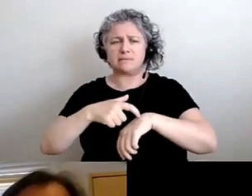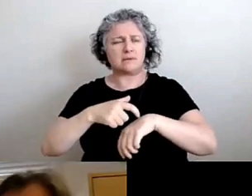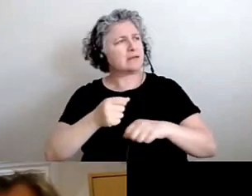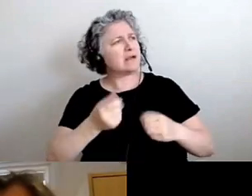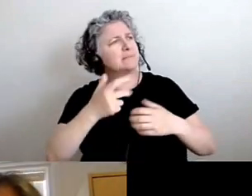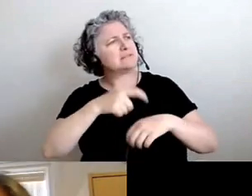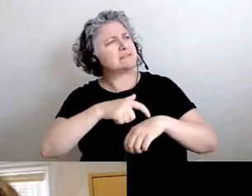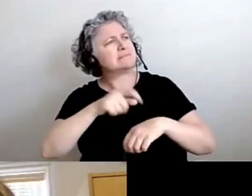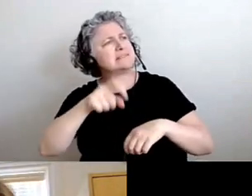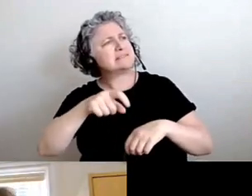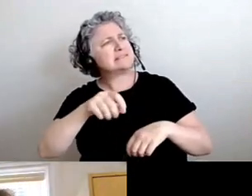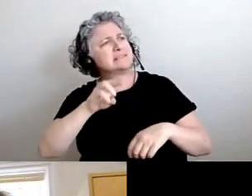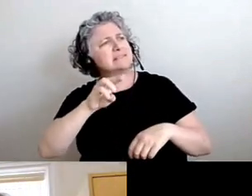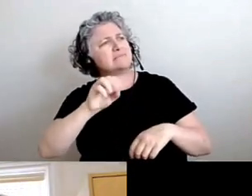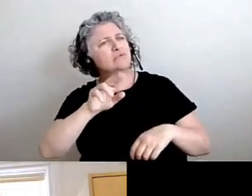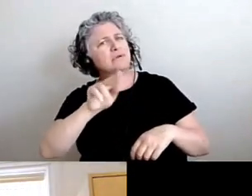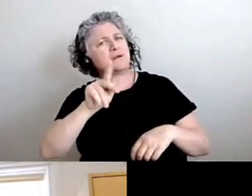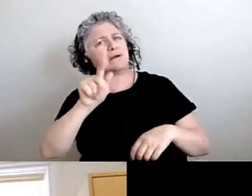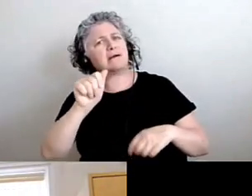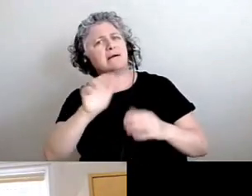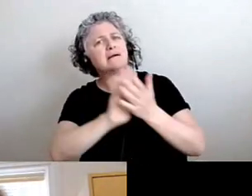you think you need for the screen share?